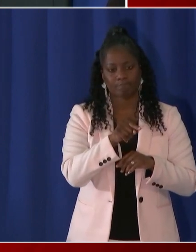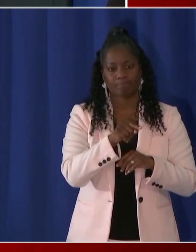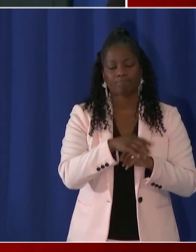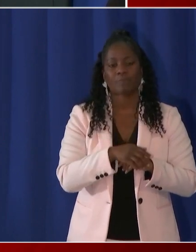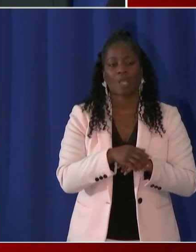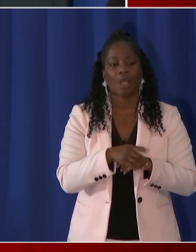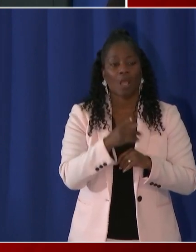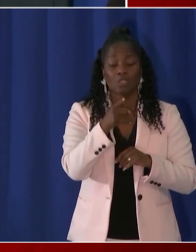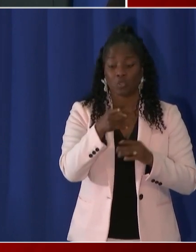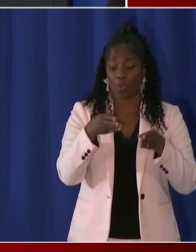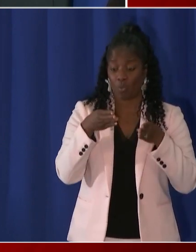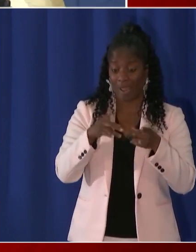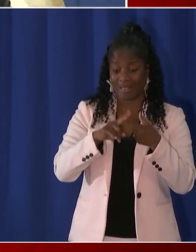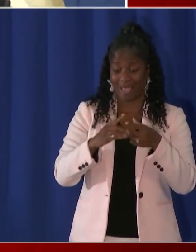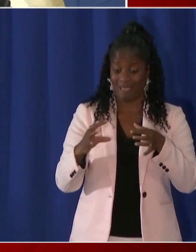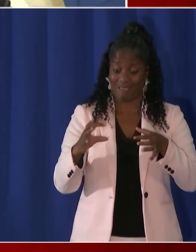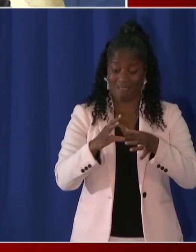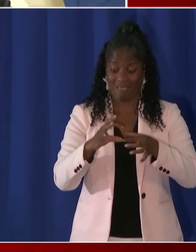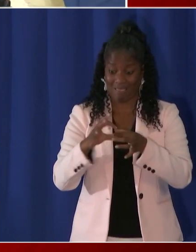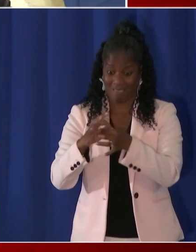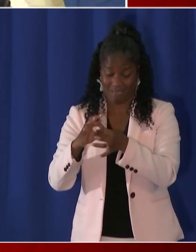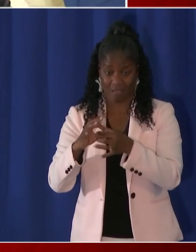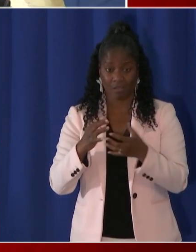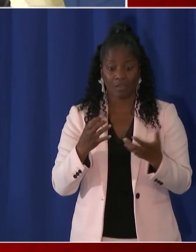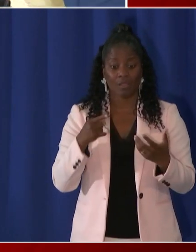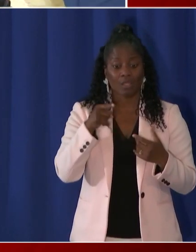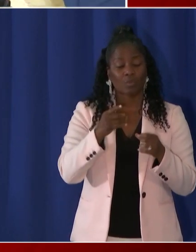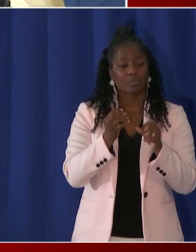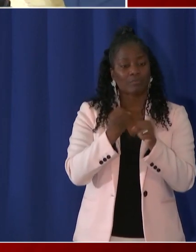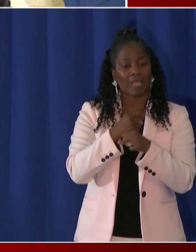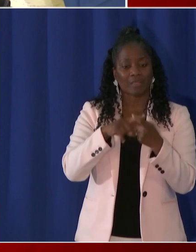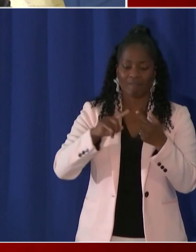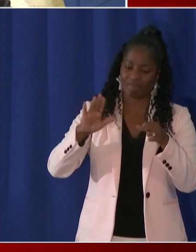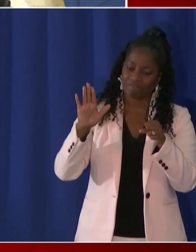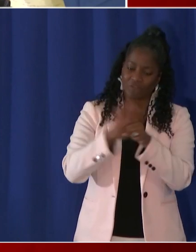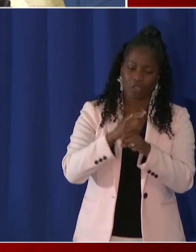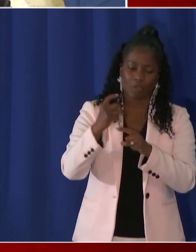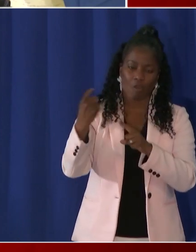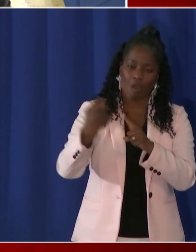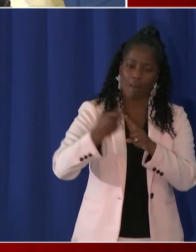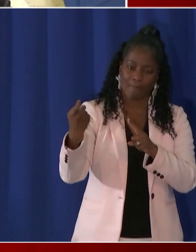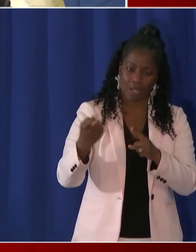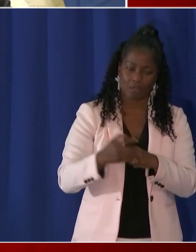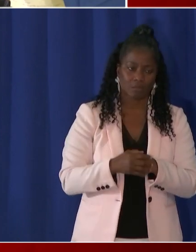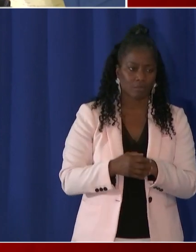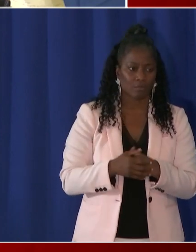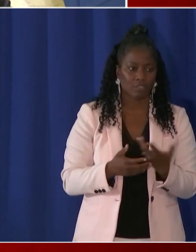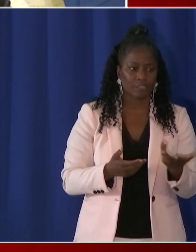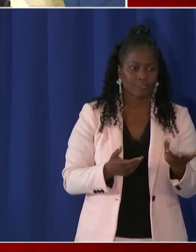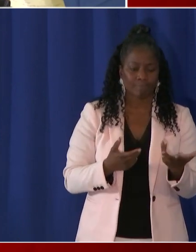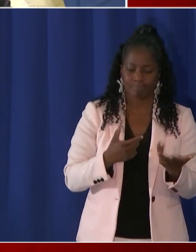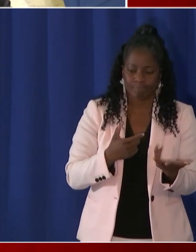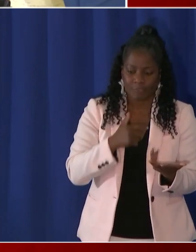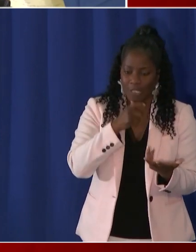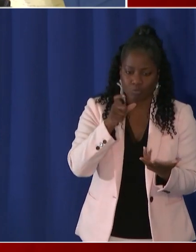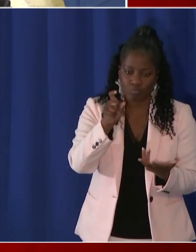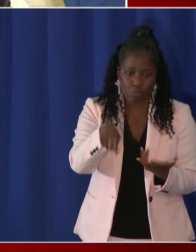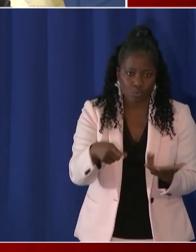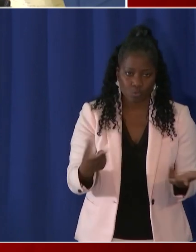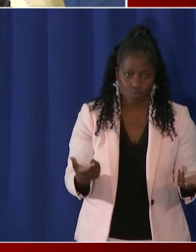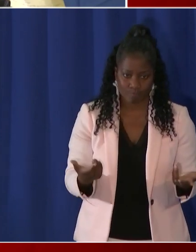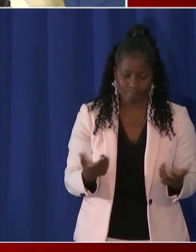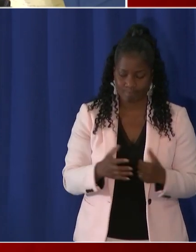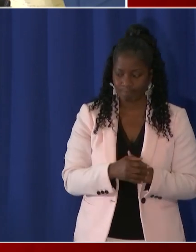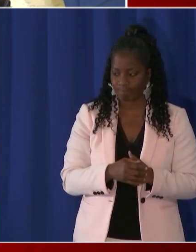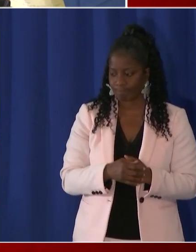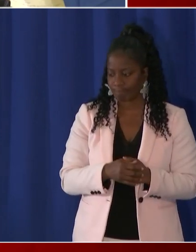that they were assembled, he was able to make them fully automatic, and that shouldn't be.